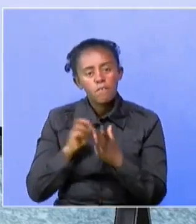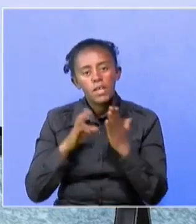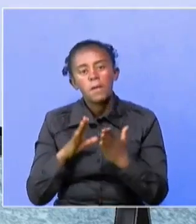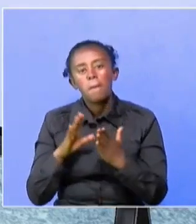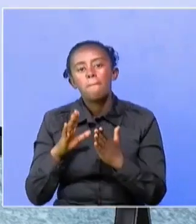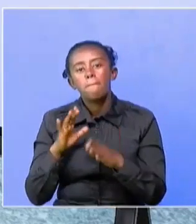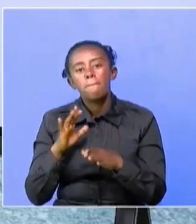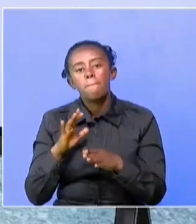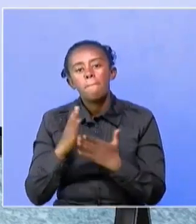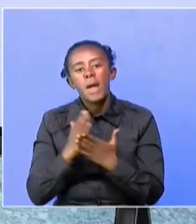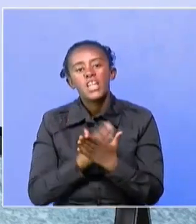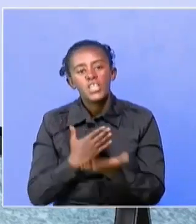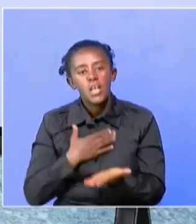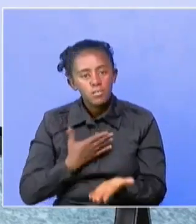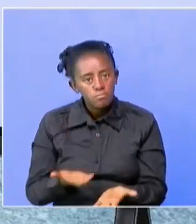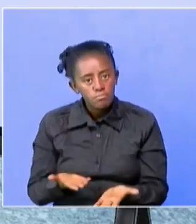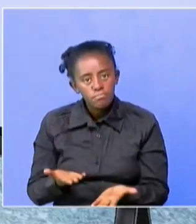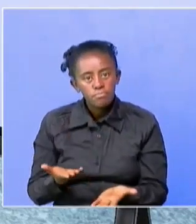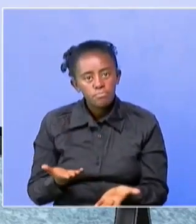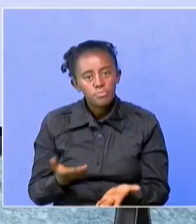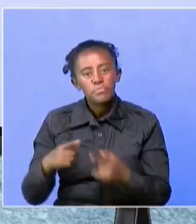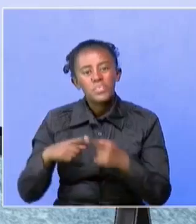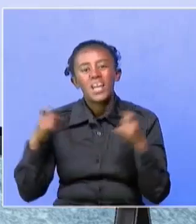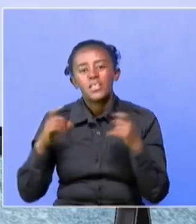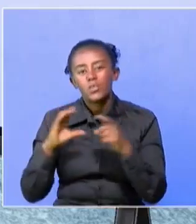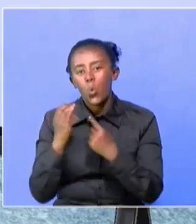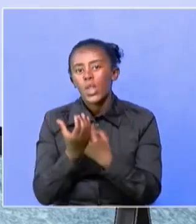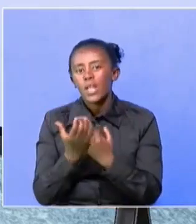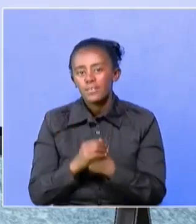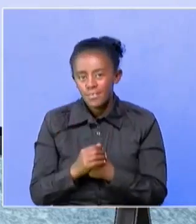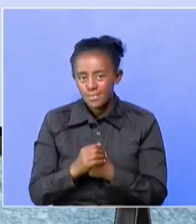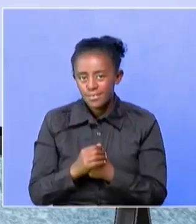lesson. They are against this context.